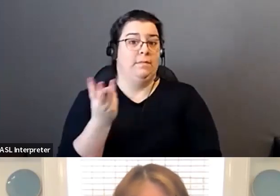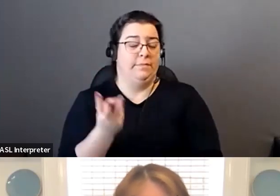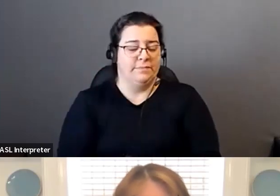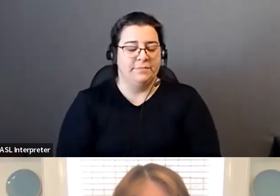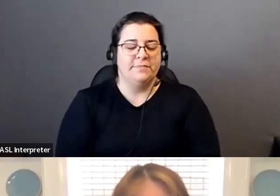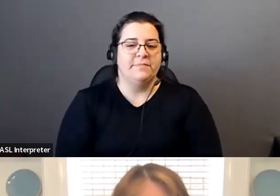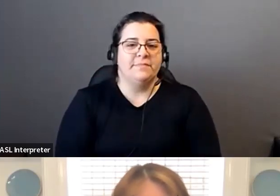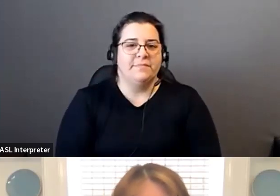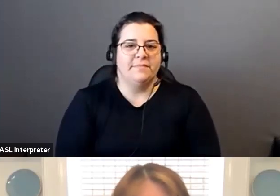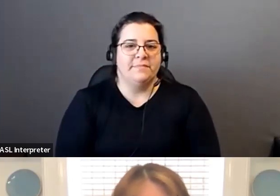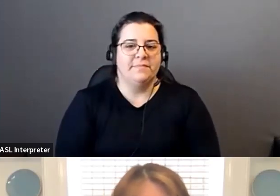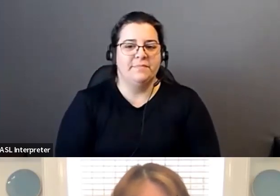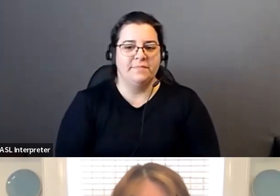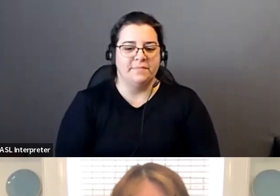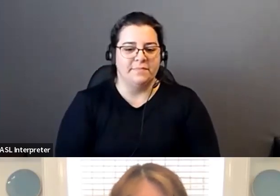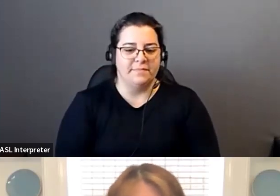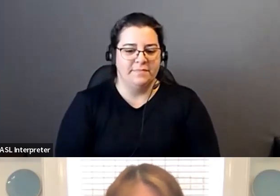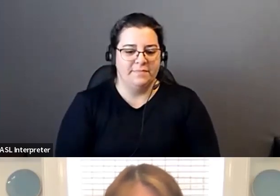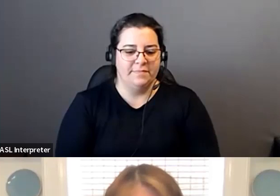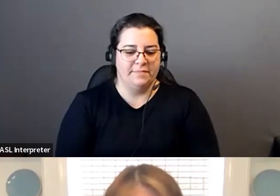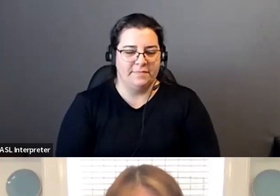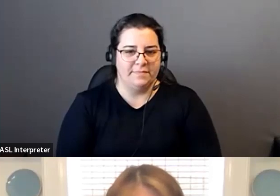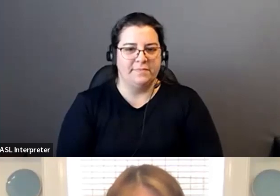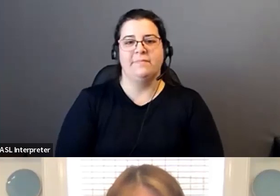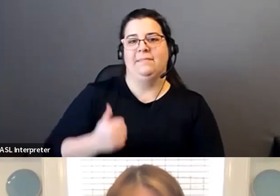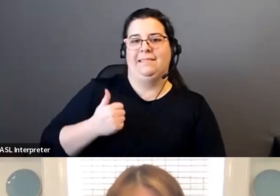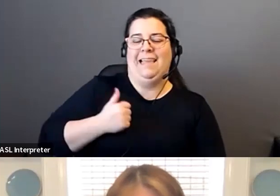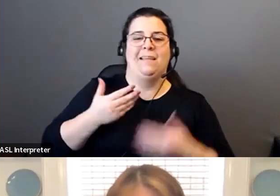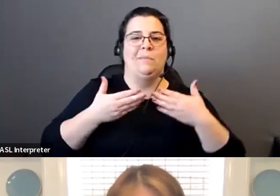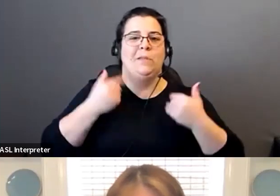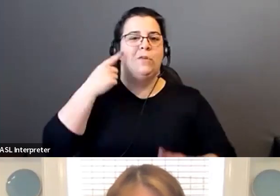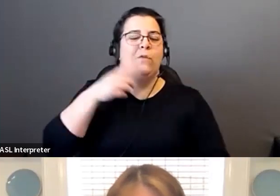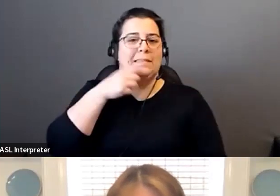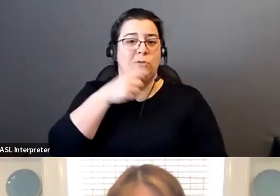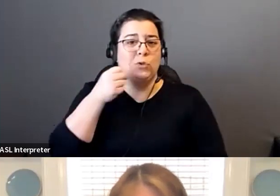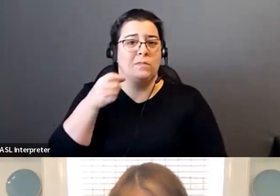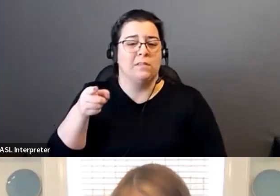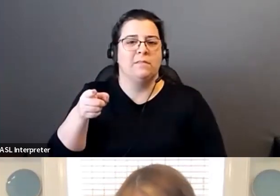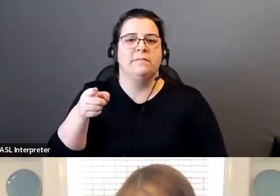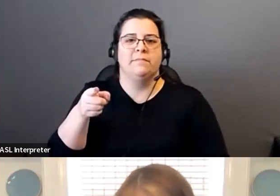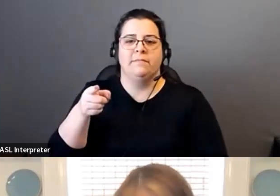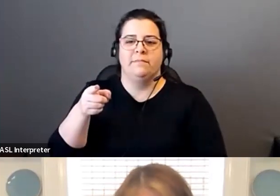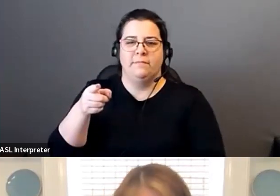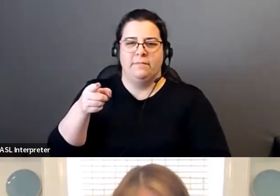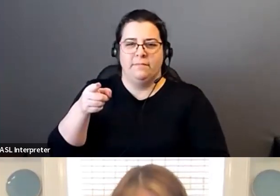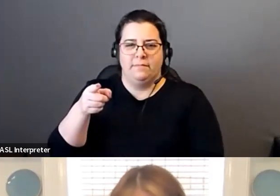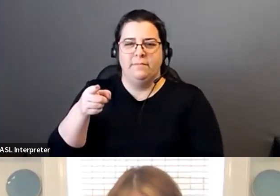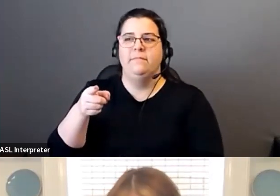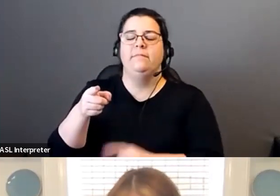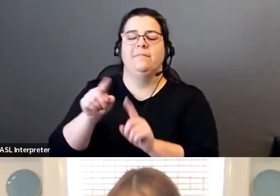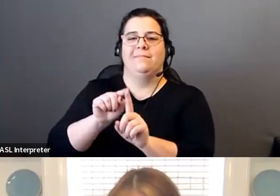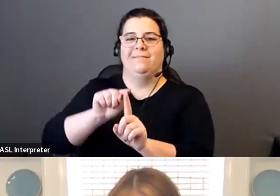got approached by the press secretary of the Canada's Minister for Seniors. And just recently, the